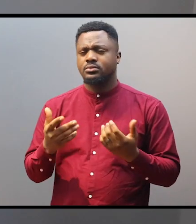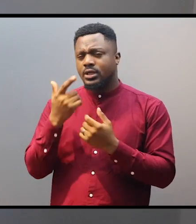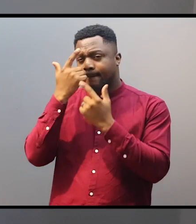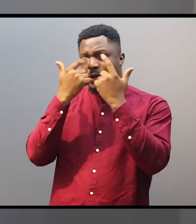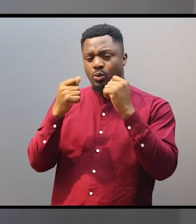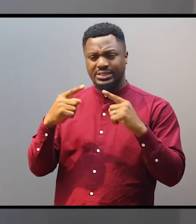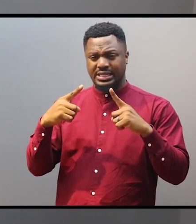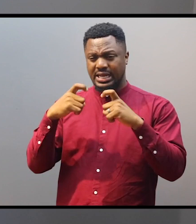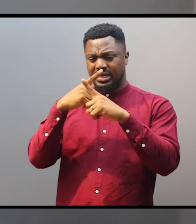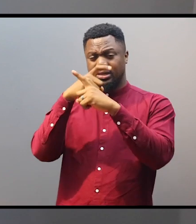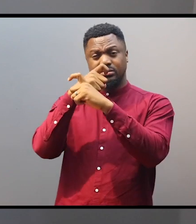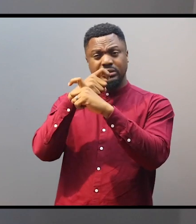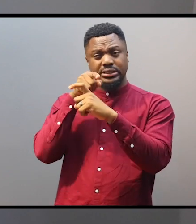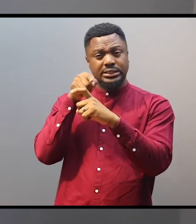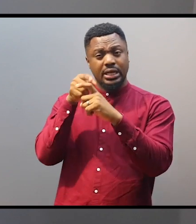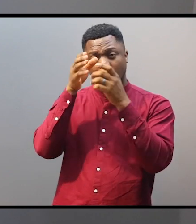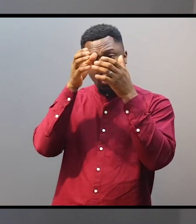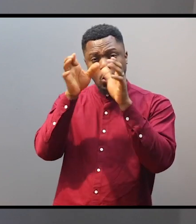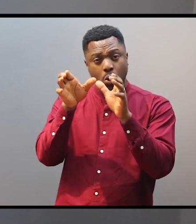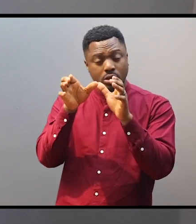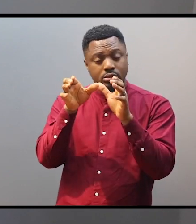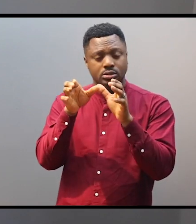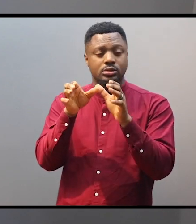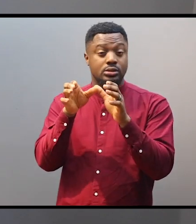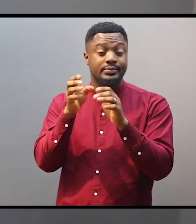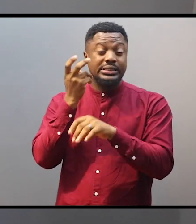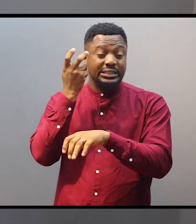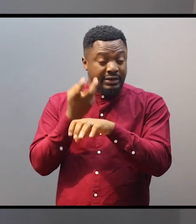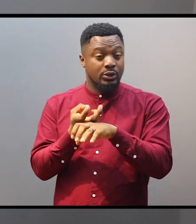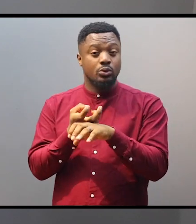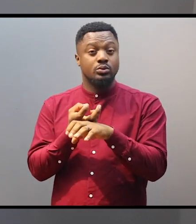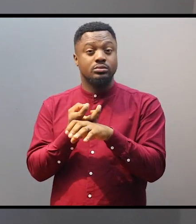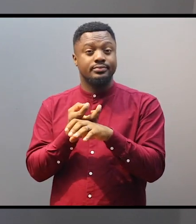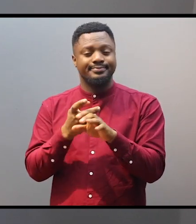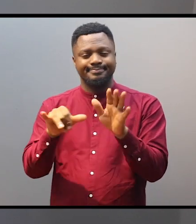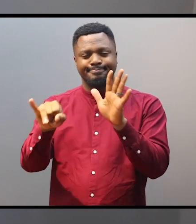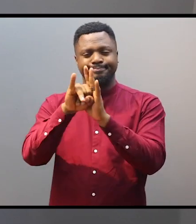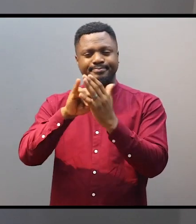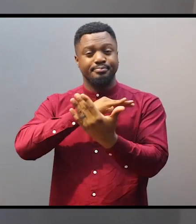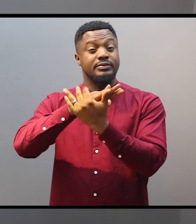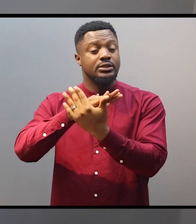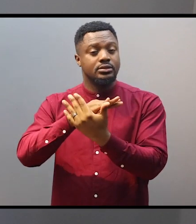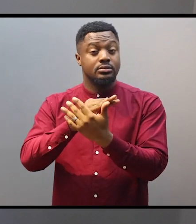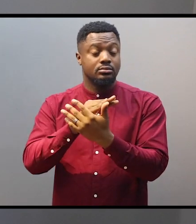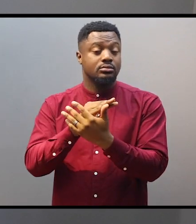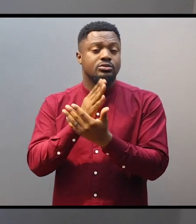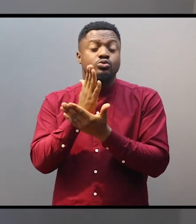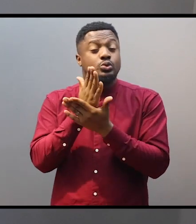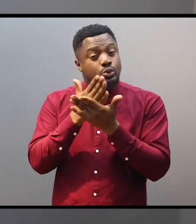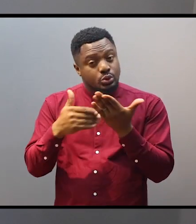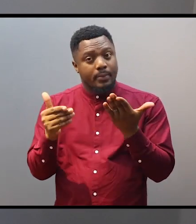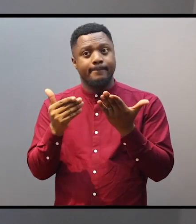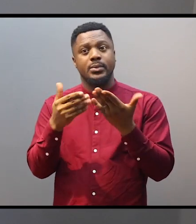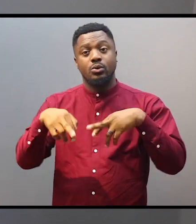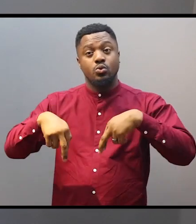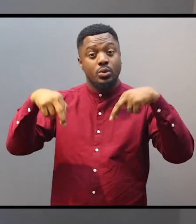Because of the complexity of the cause and the interaction, it's difficult to prevent. But some of